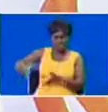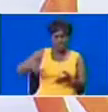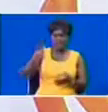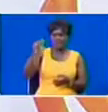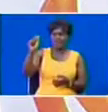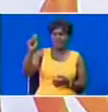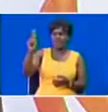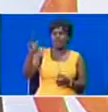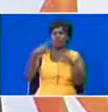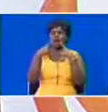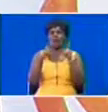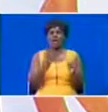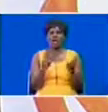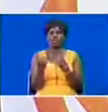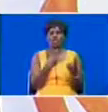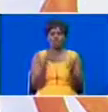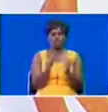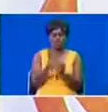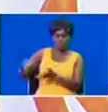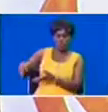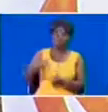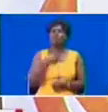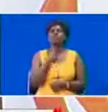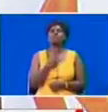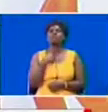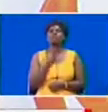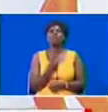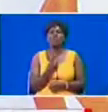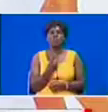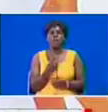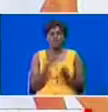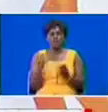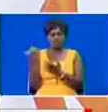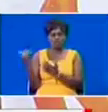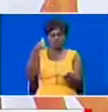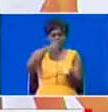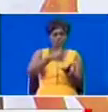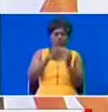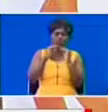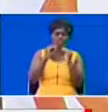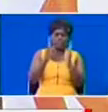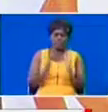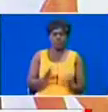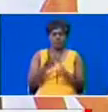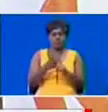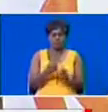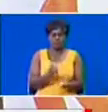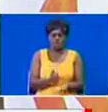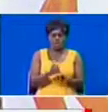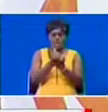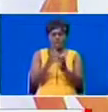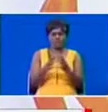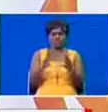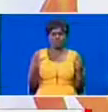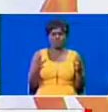Tatu City has revealed that they are in talks with the Kenya Rugby Union and the New Zealand Rugby Union to bring in coaches from New Zealand to aid in developing